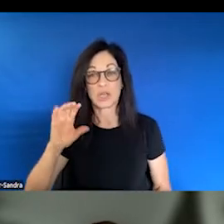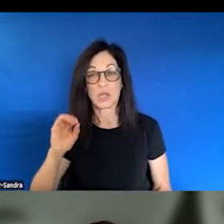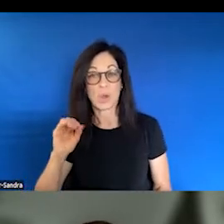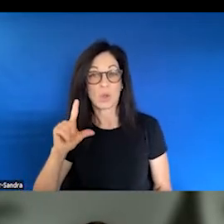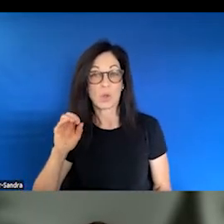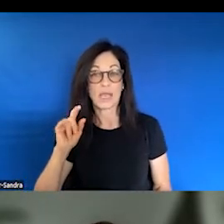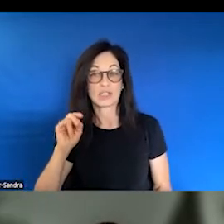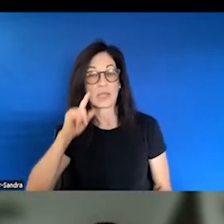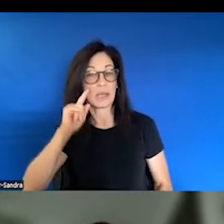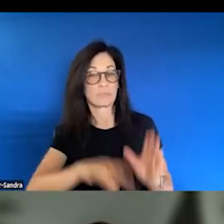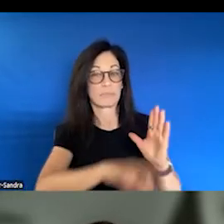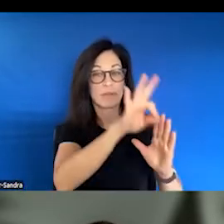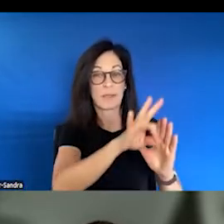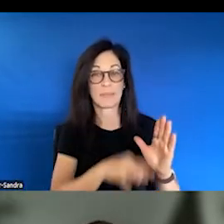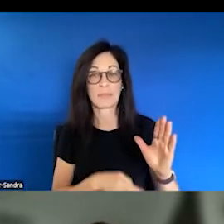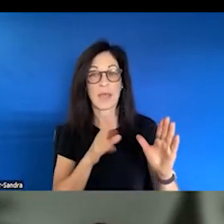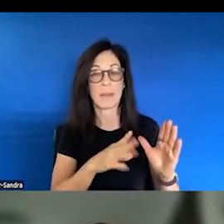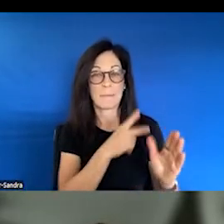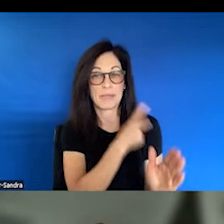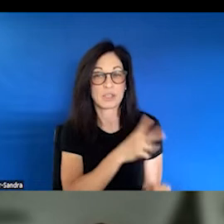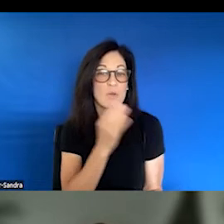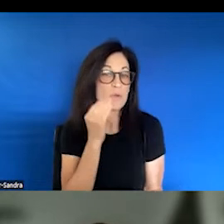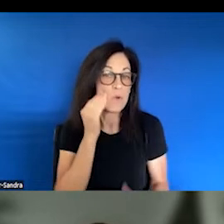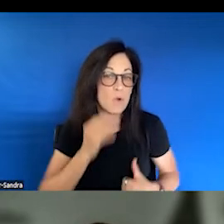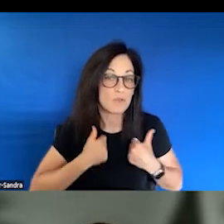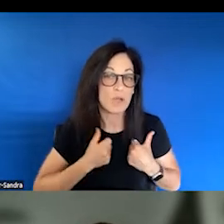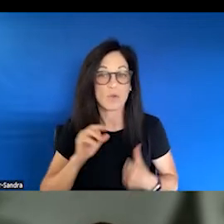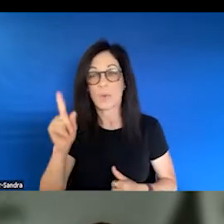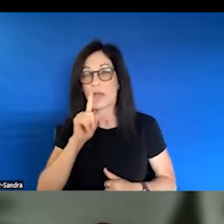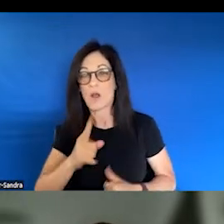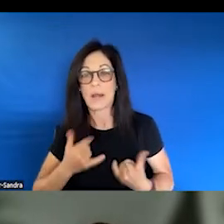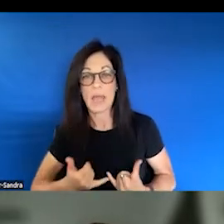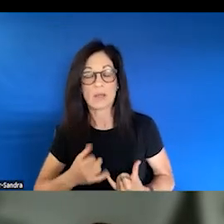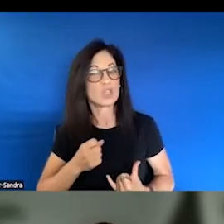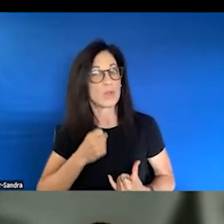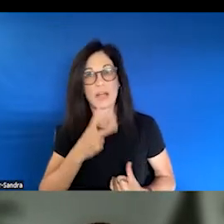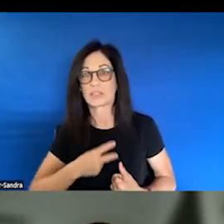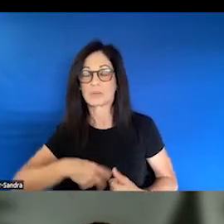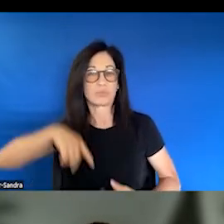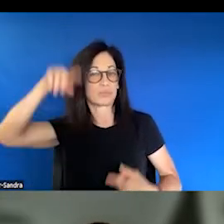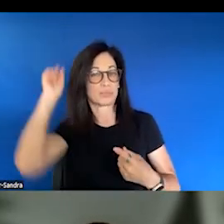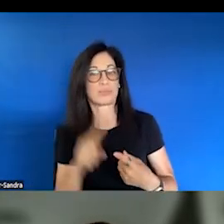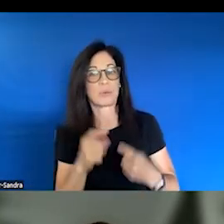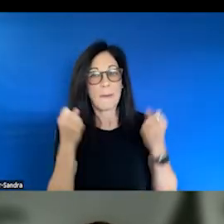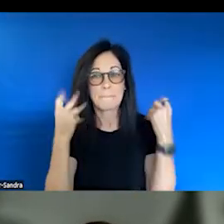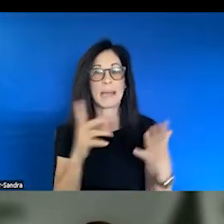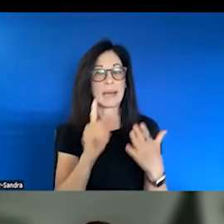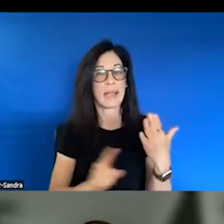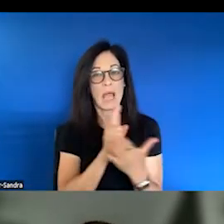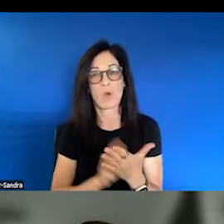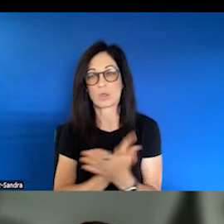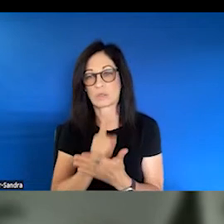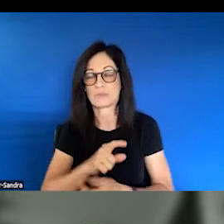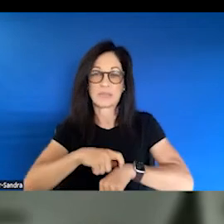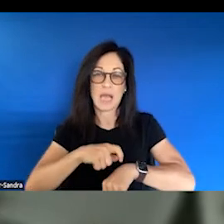to the patient's home address, to where they're at currently. And so they're saving hours and hours and hours of time, of their own time, and also